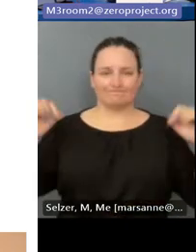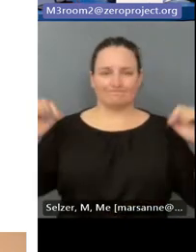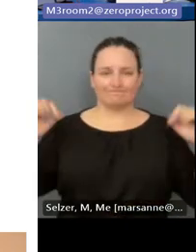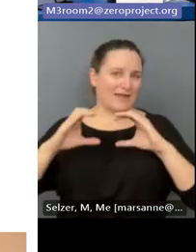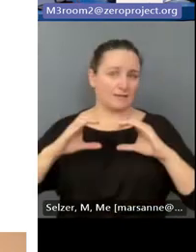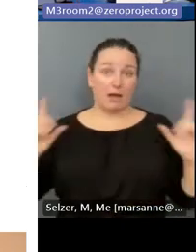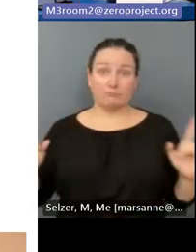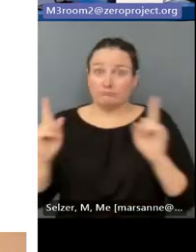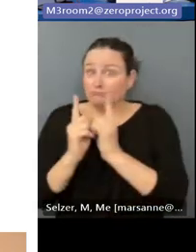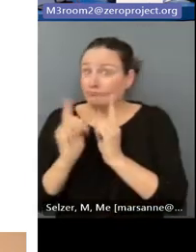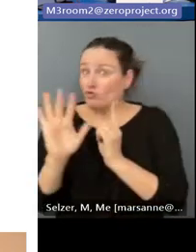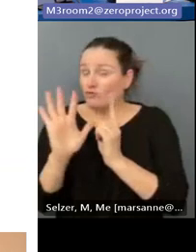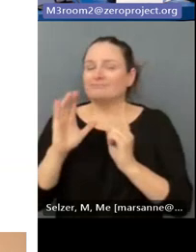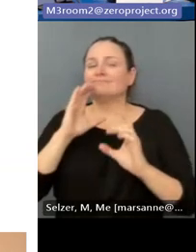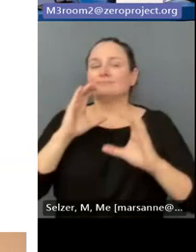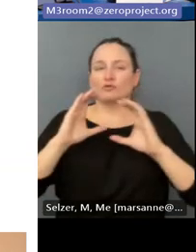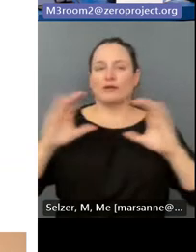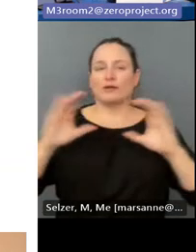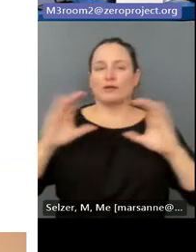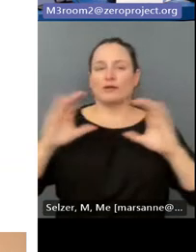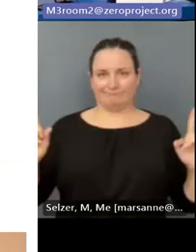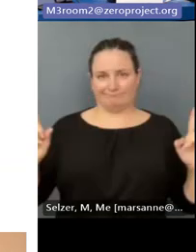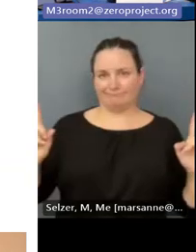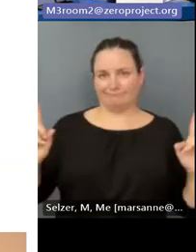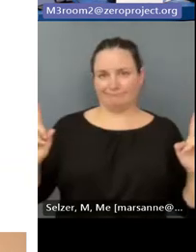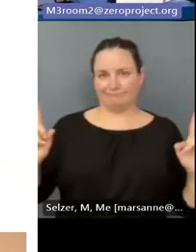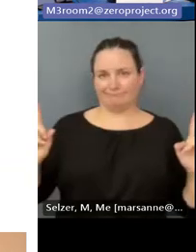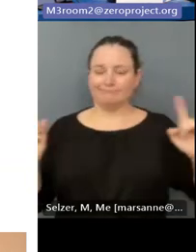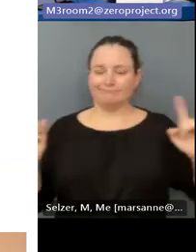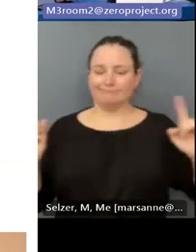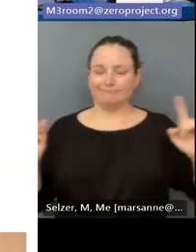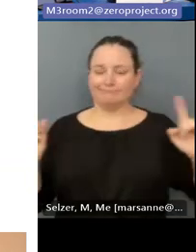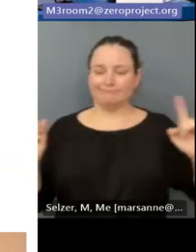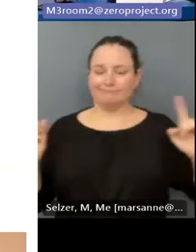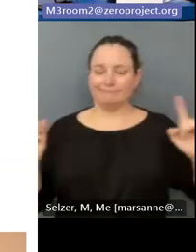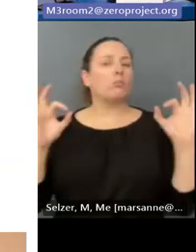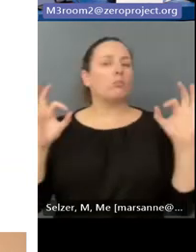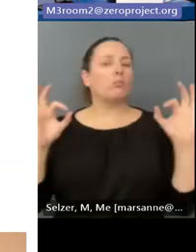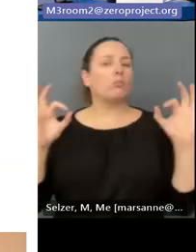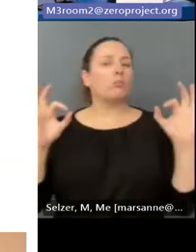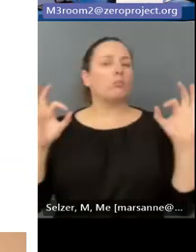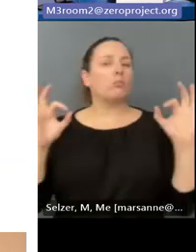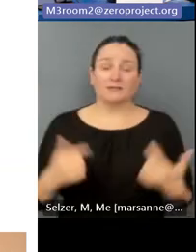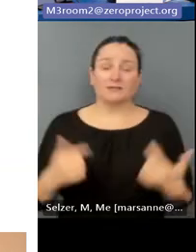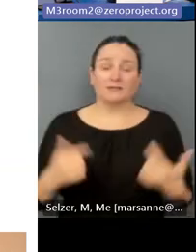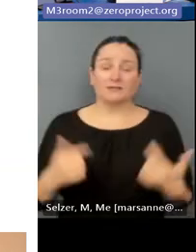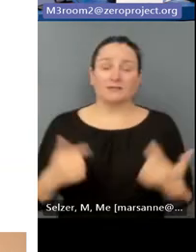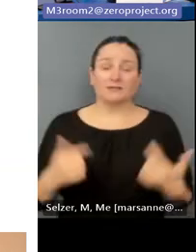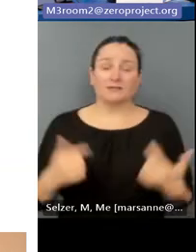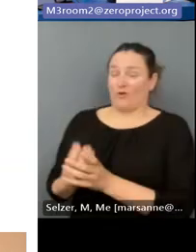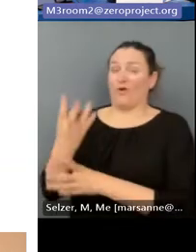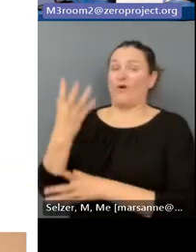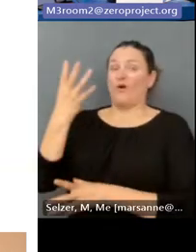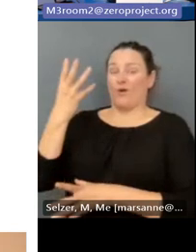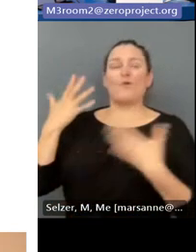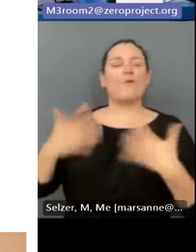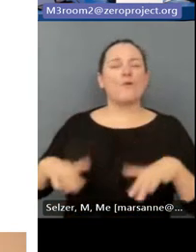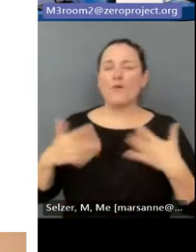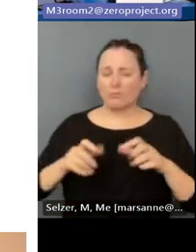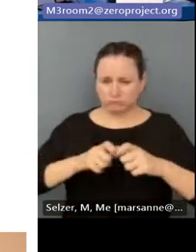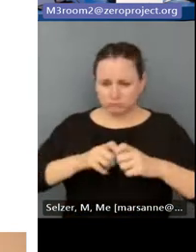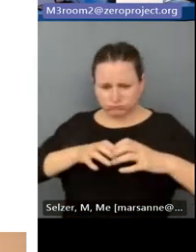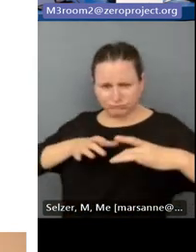them to services that could. And so in that process, we continued to grow. We brought in a lot of different specialists.